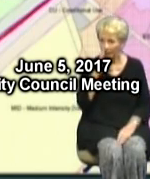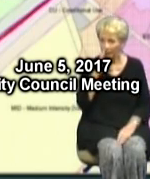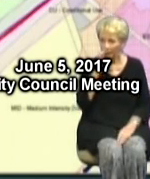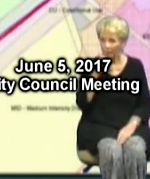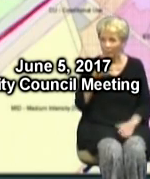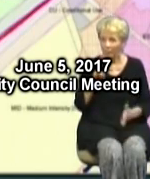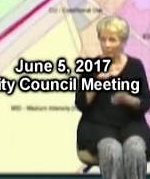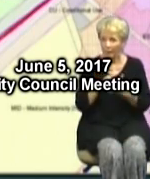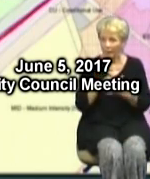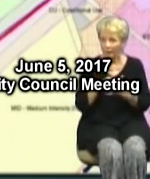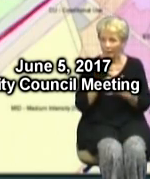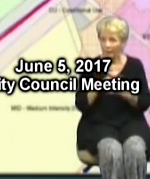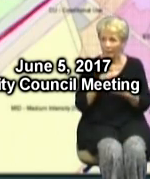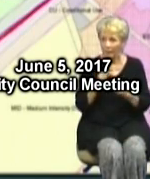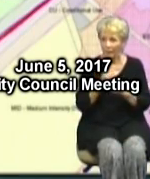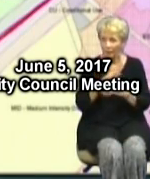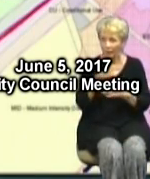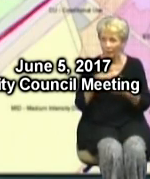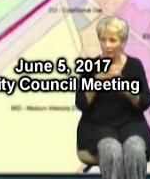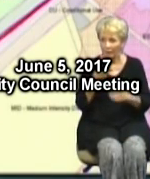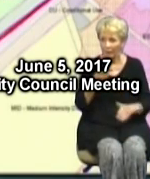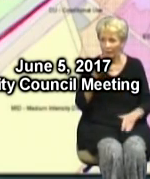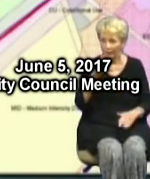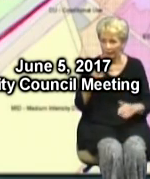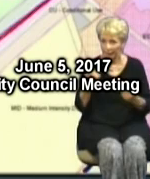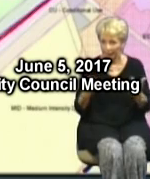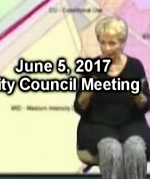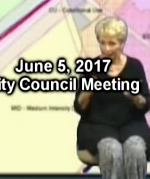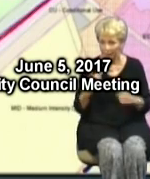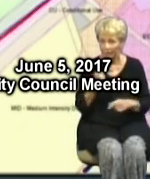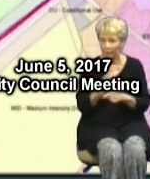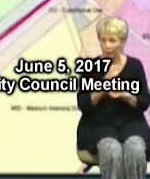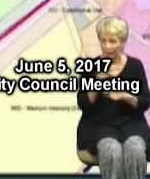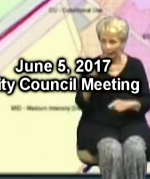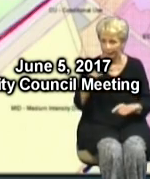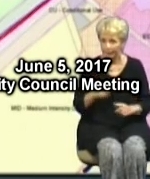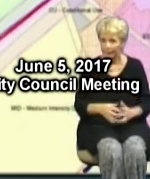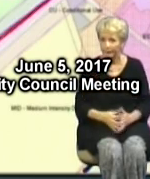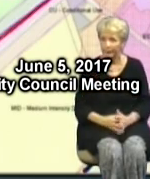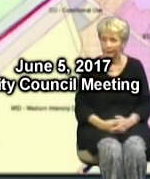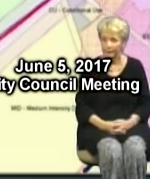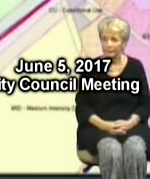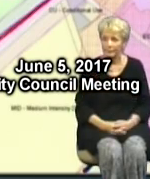this is going to make all of that HID now, correct? Correct. Okay. That is correct.